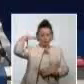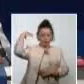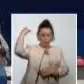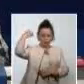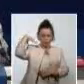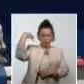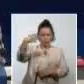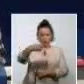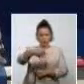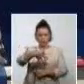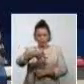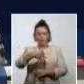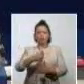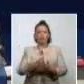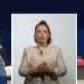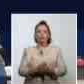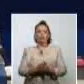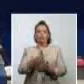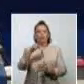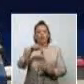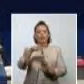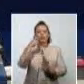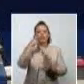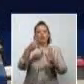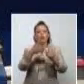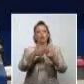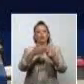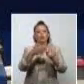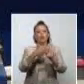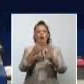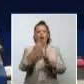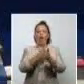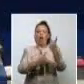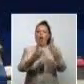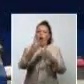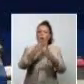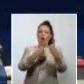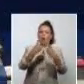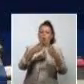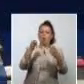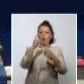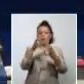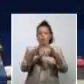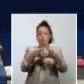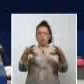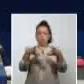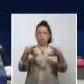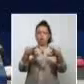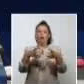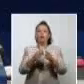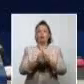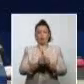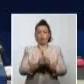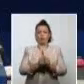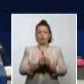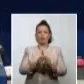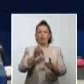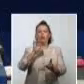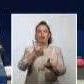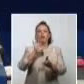fight coronavirus. His condition did not allow for his transfer, and he